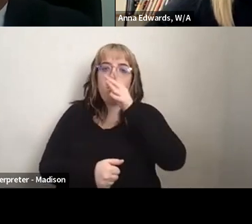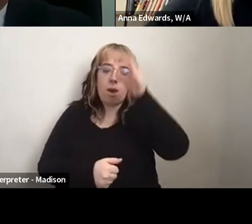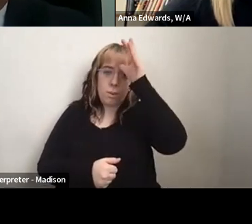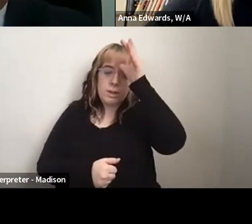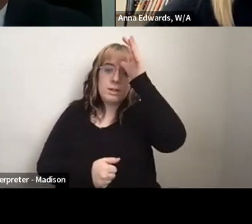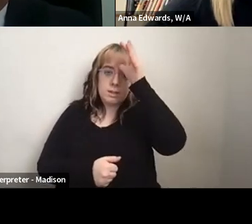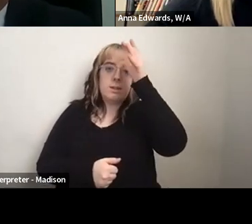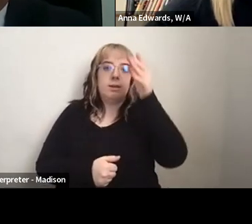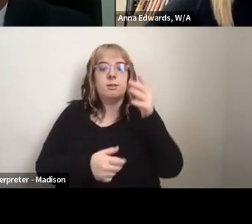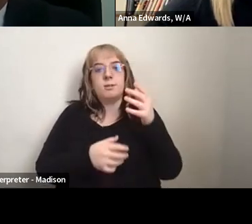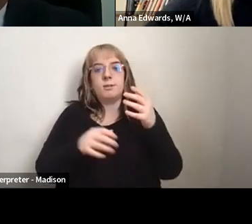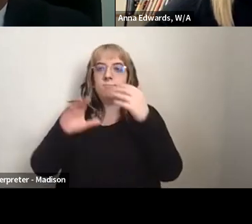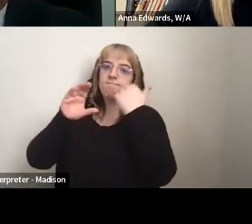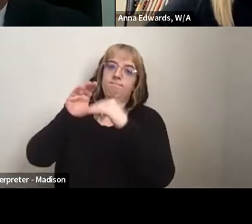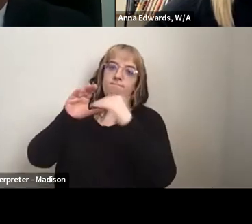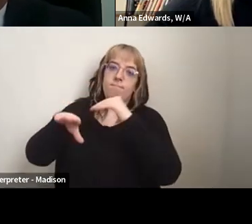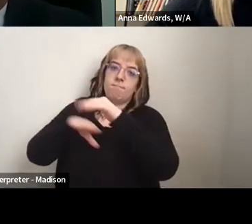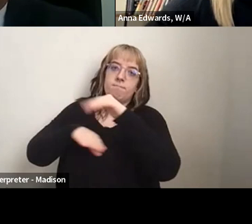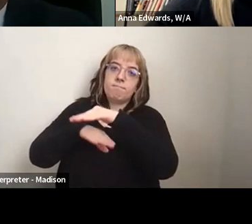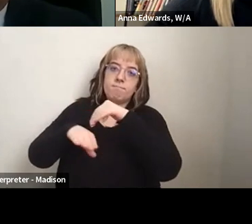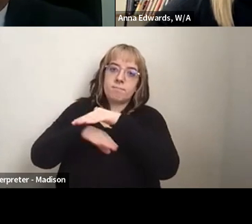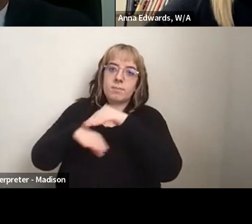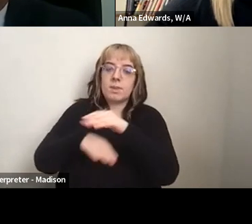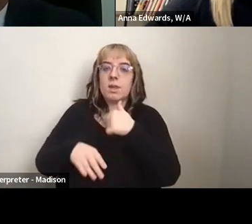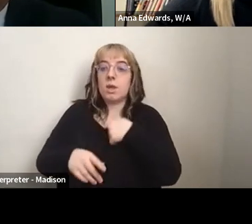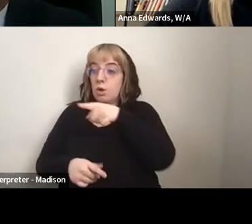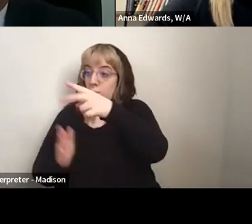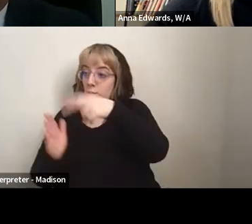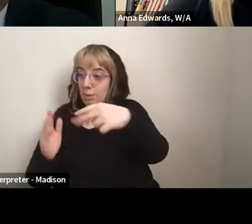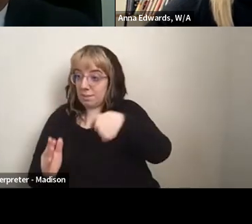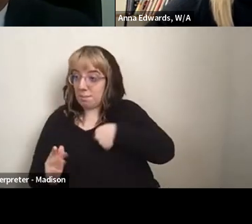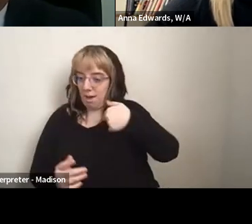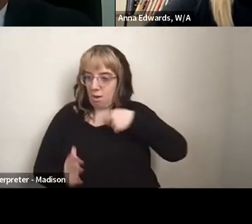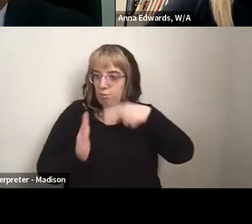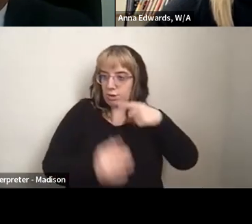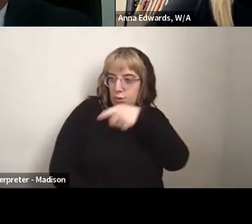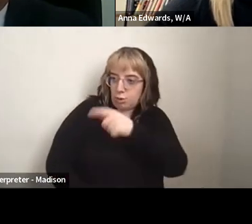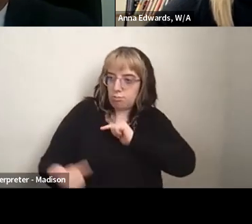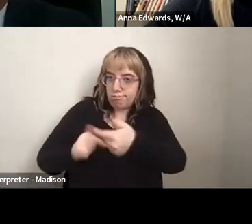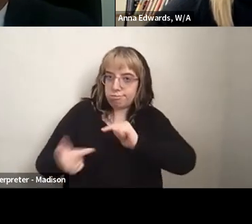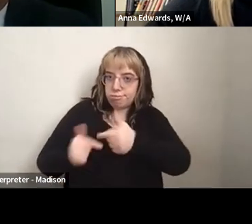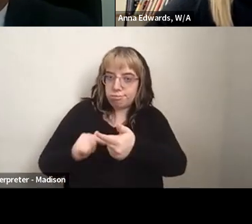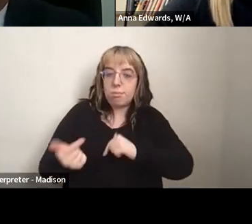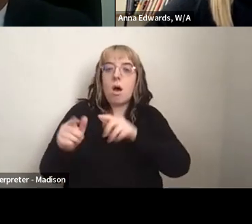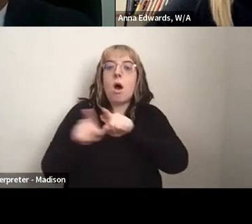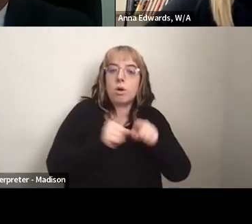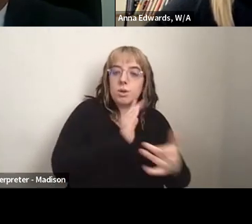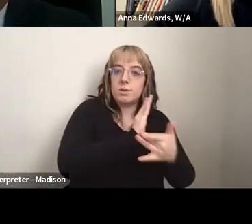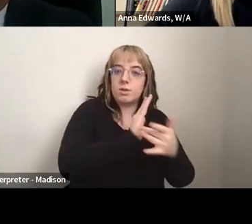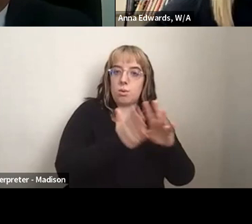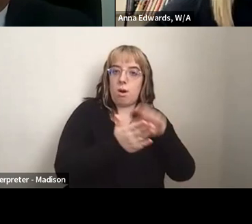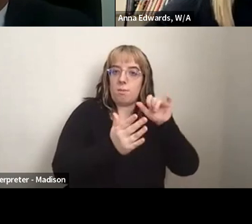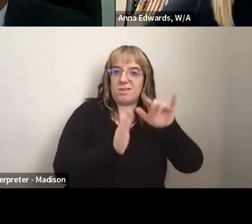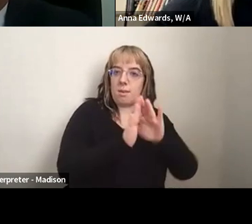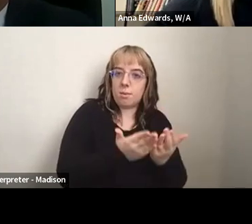are receiving those 5 I'll read to you and you read to me books, and also digital copies of those books. So